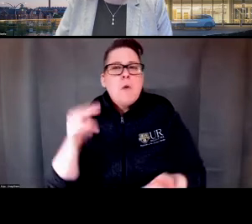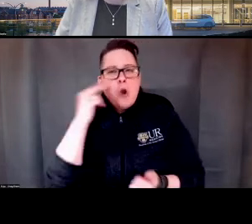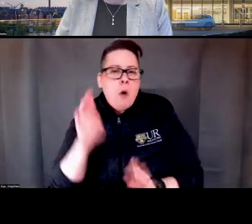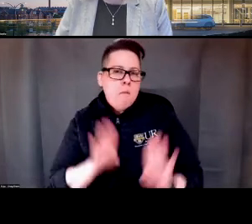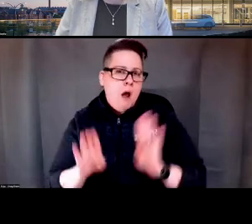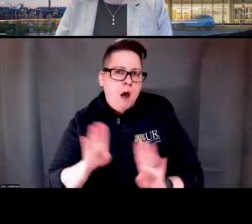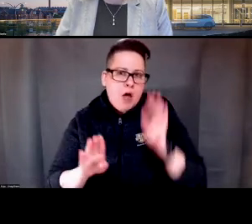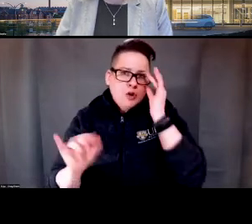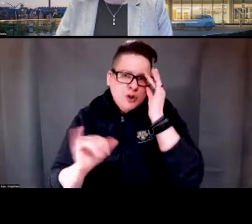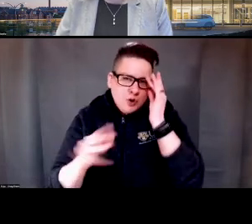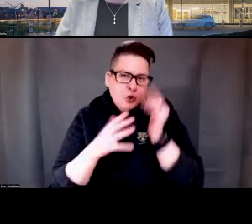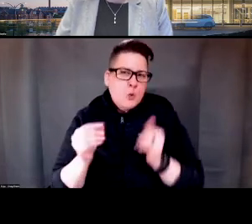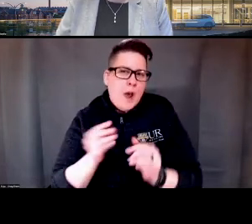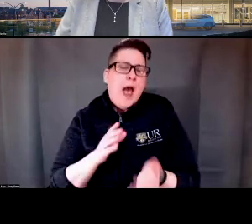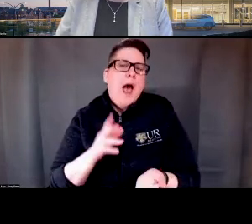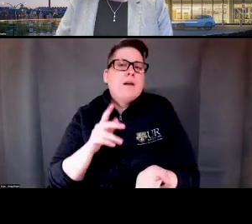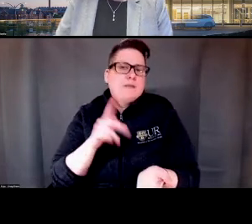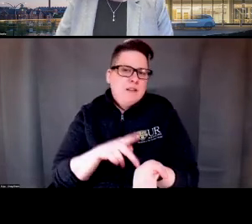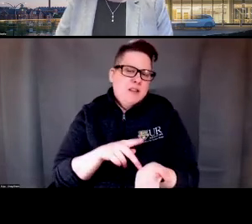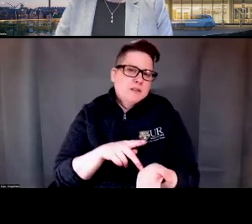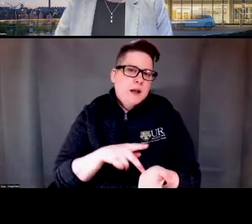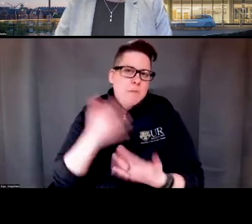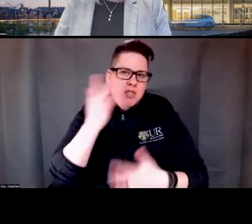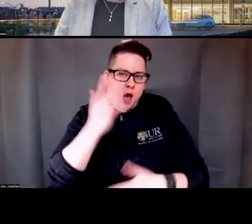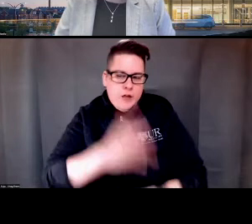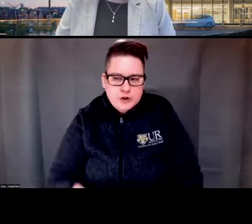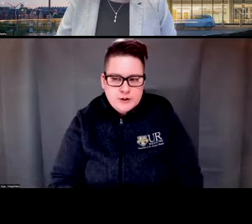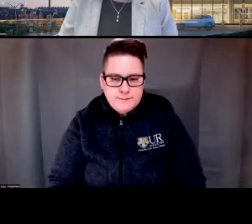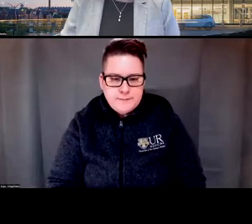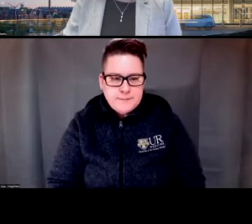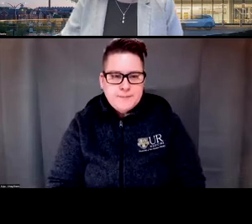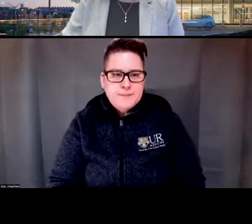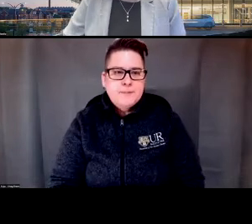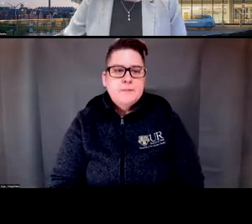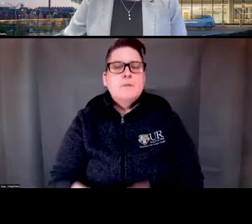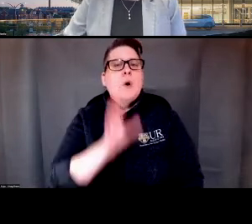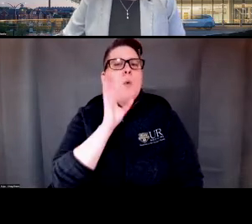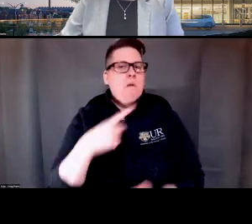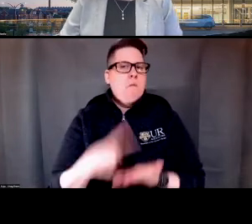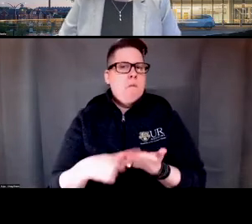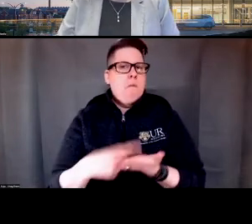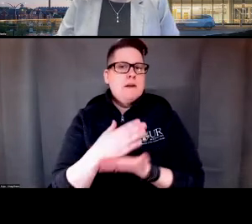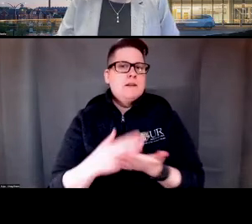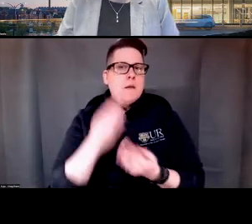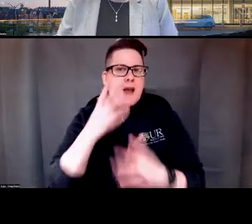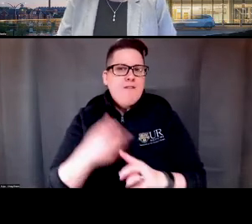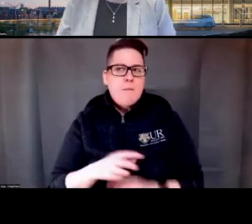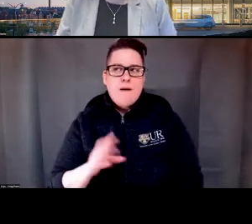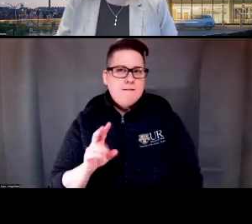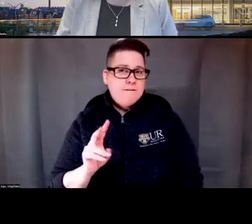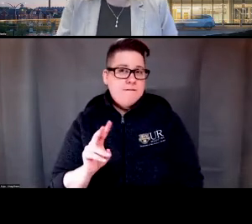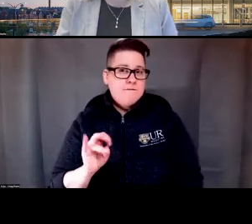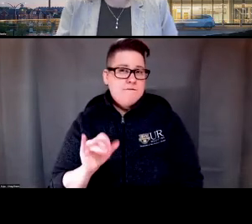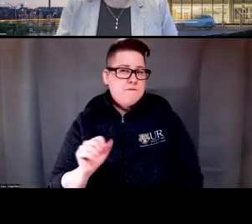neurobiological ones as well as the psychopathology. So we're going to look at some of the data from the BIAS study, and this